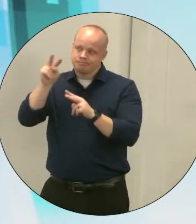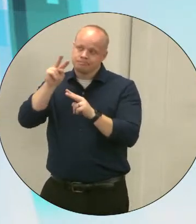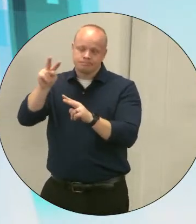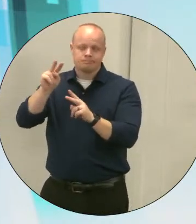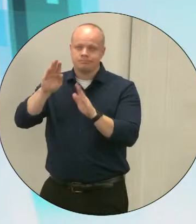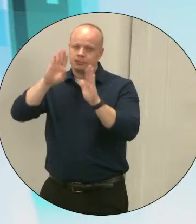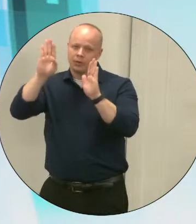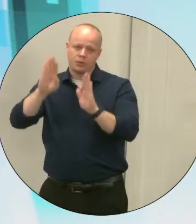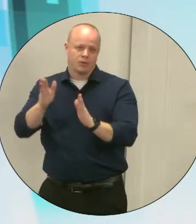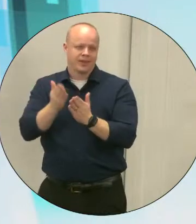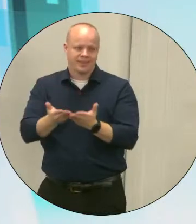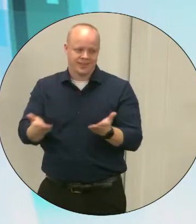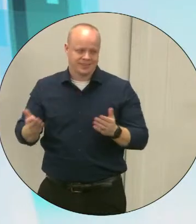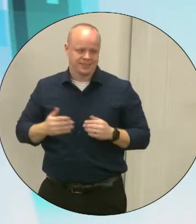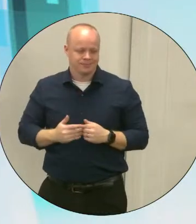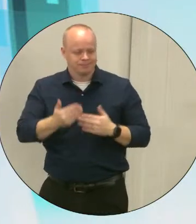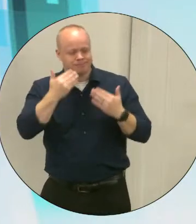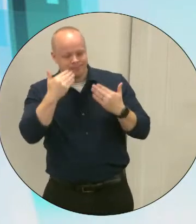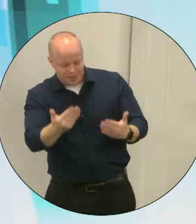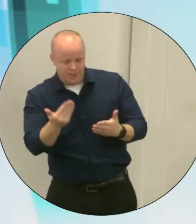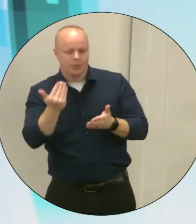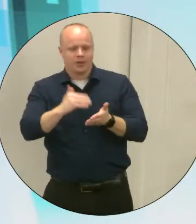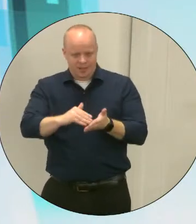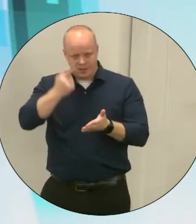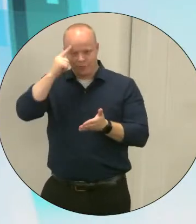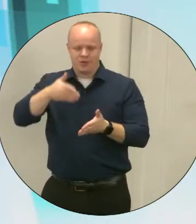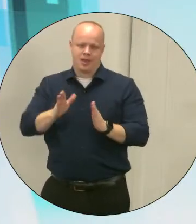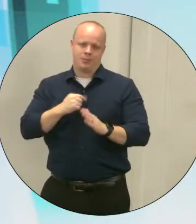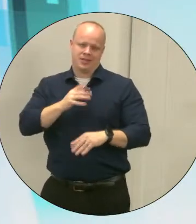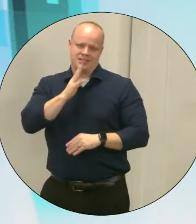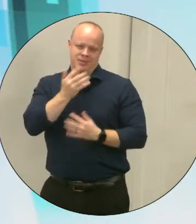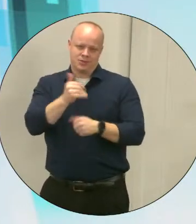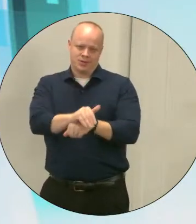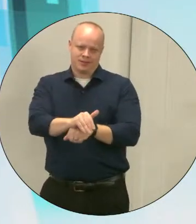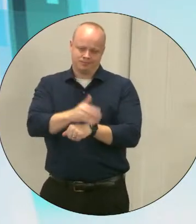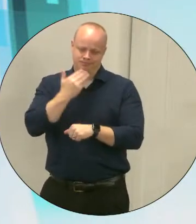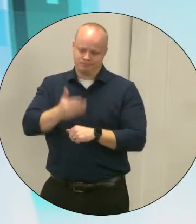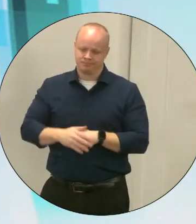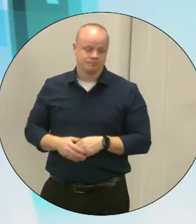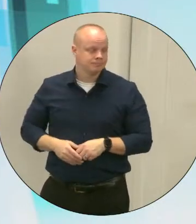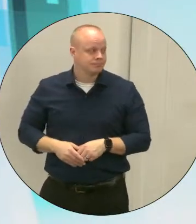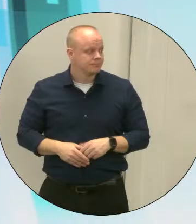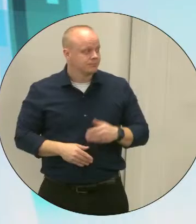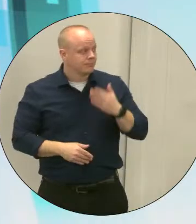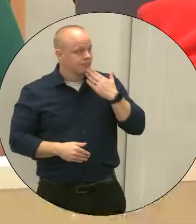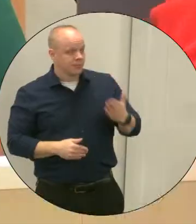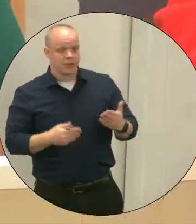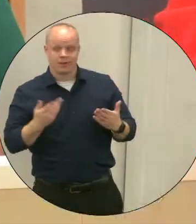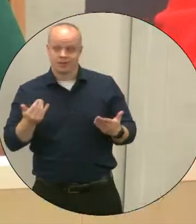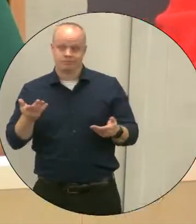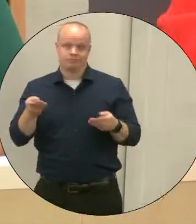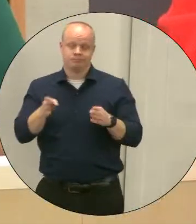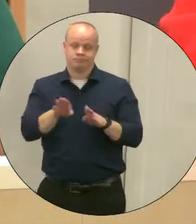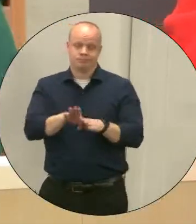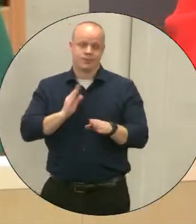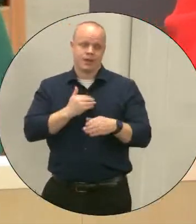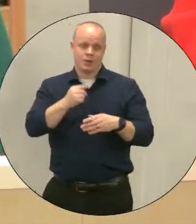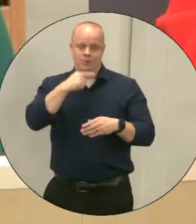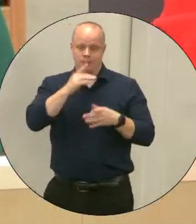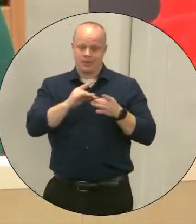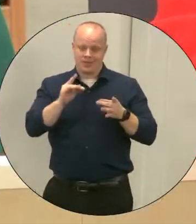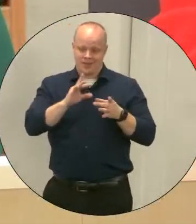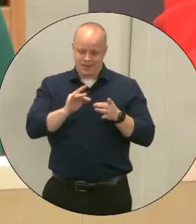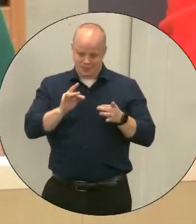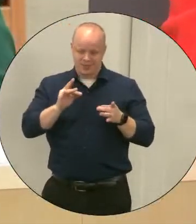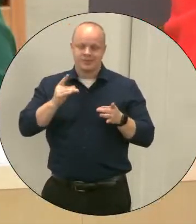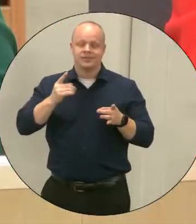great, great things. Thank you again for letting me speak tonight. Thank you, Ms. Schuman. And that ends our public comment. We are